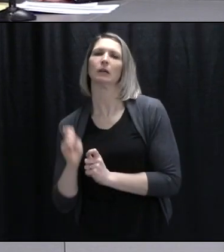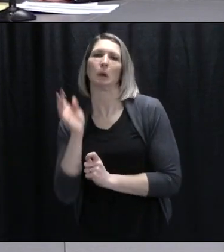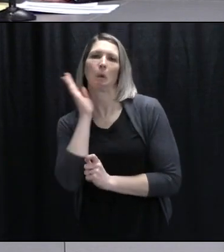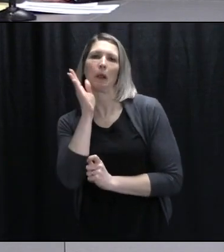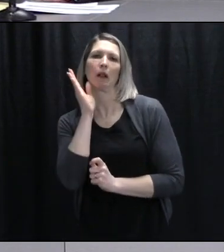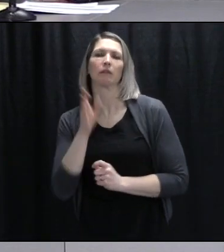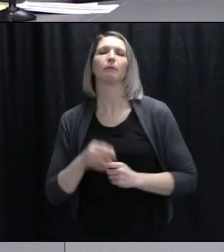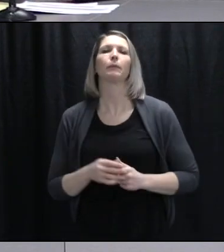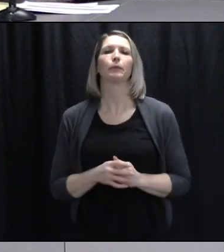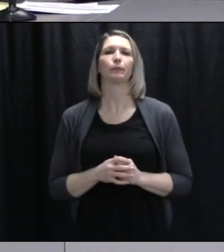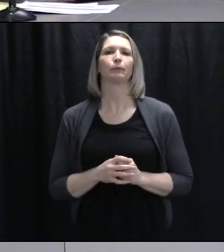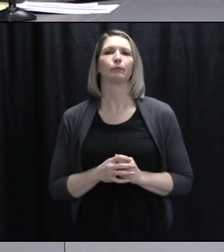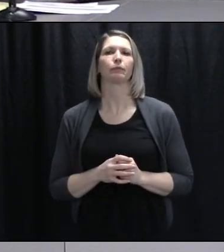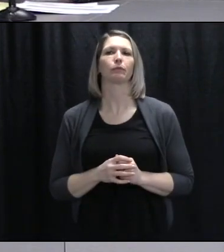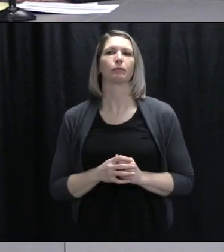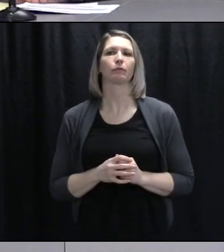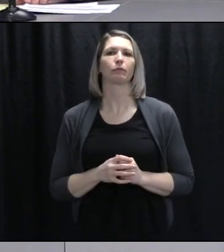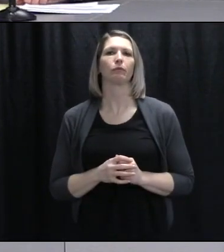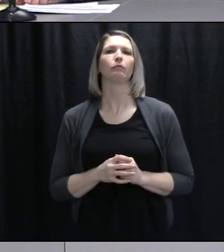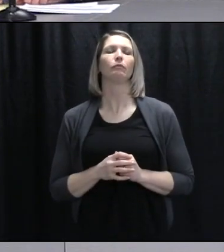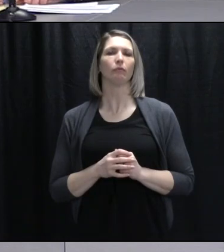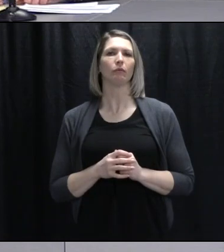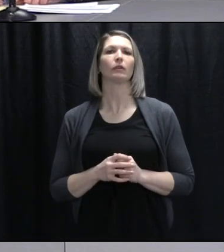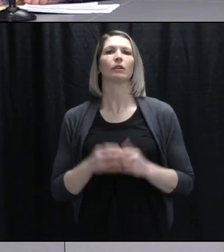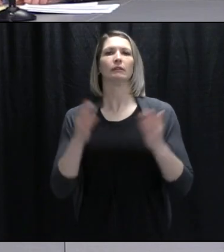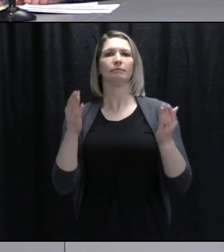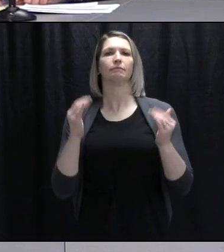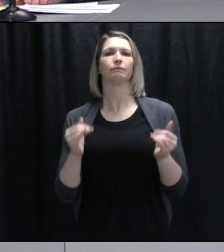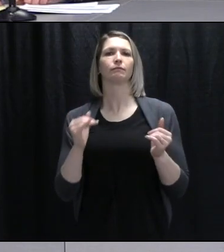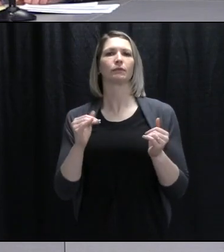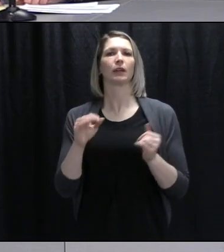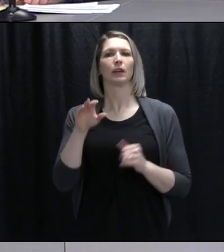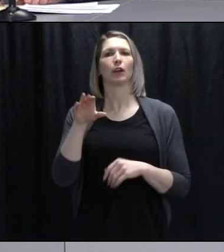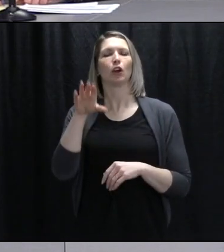Our next questions are from Patrick Butler of Radio Canada.